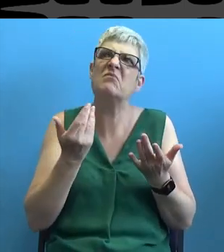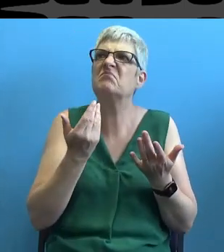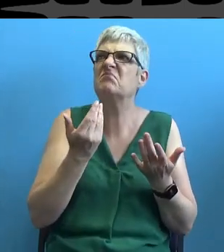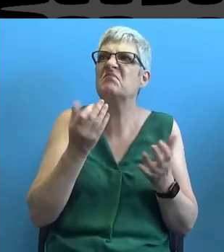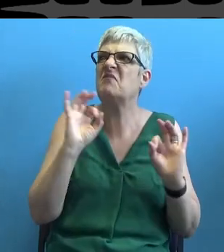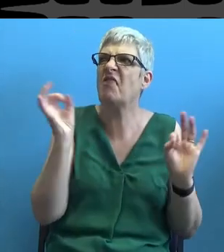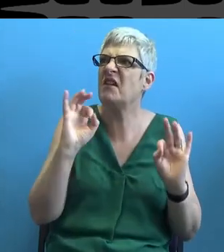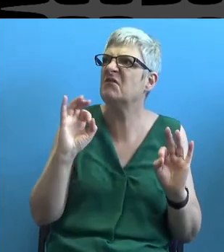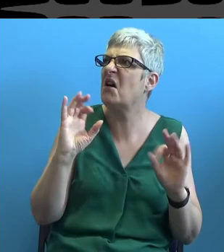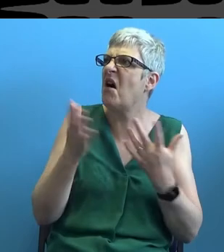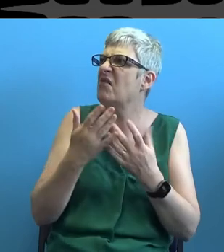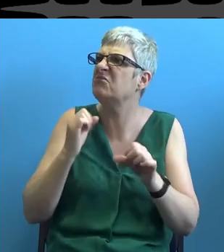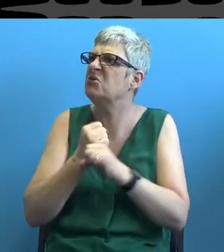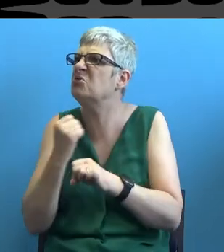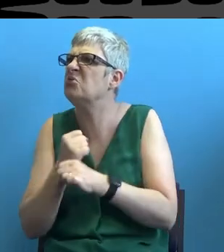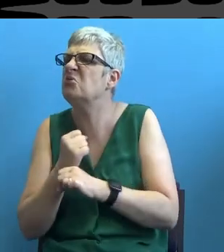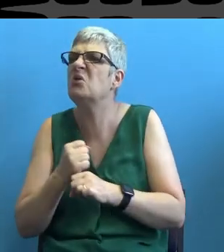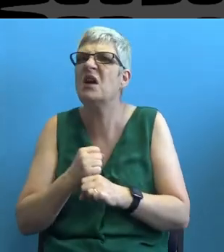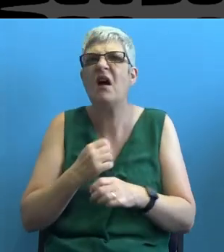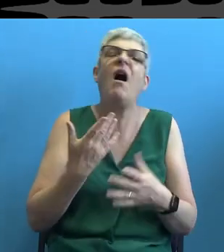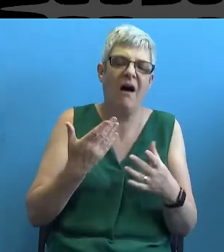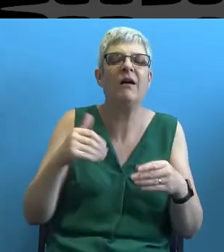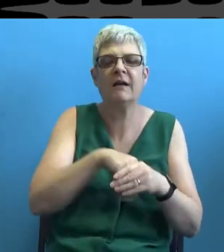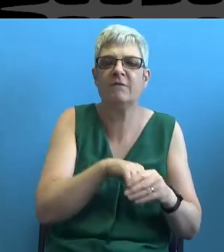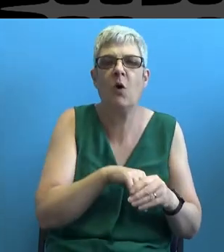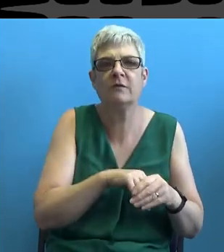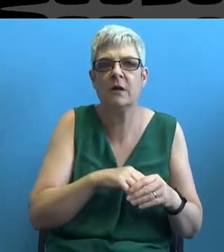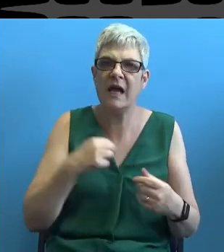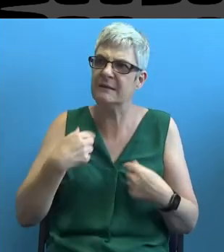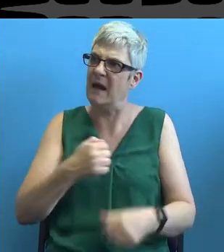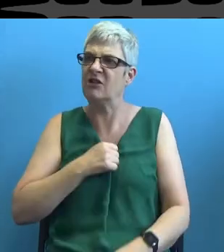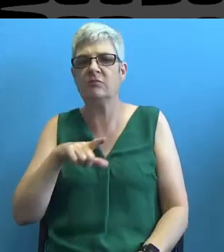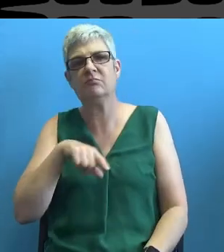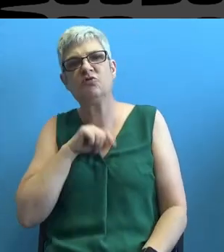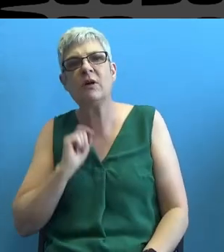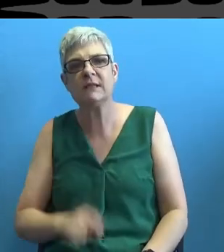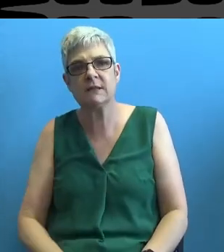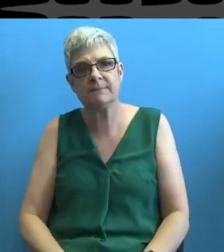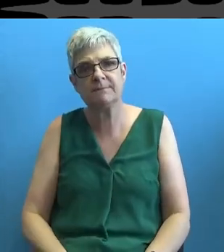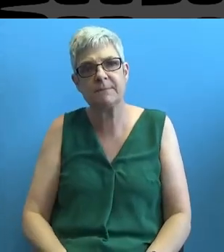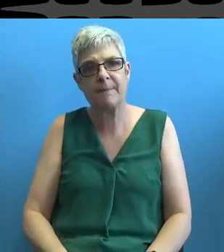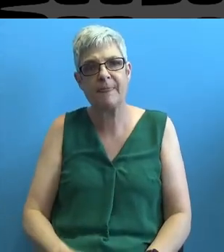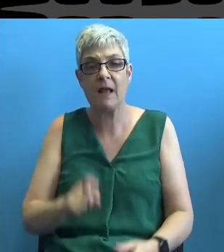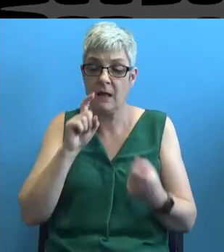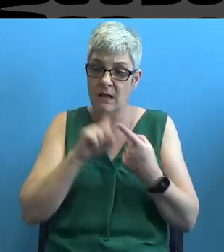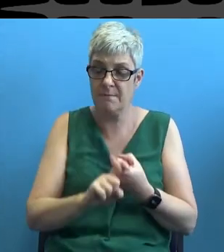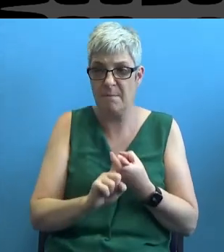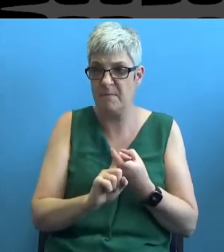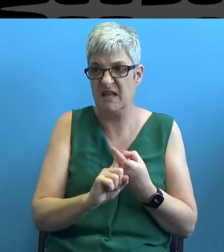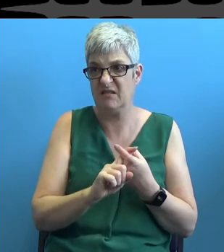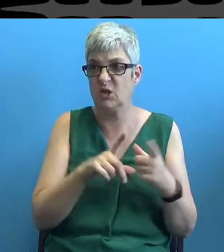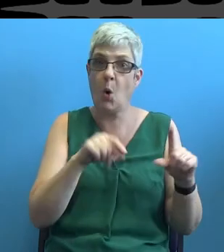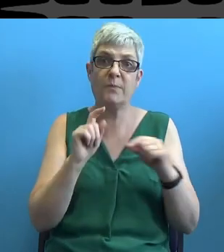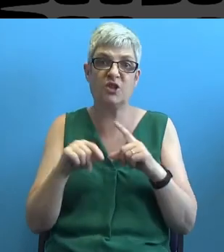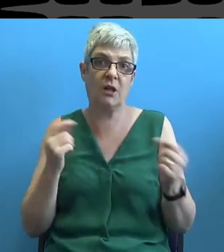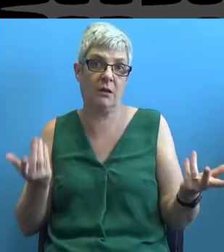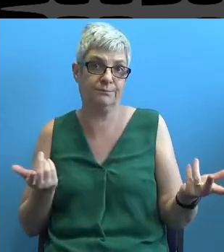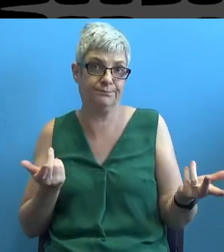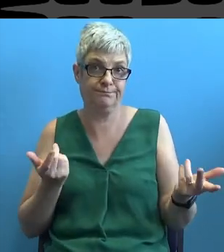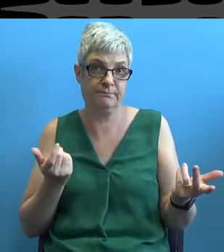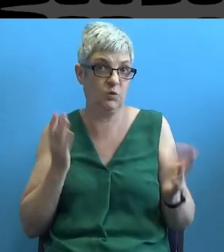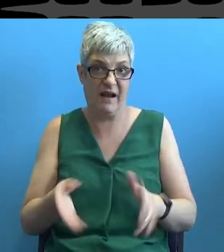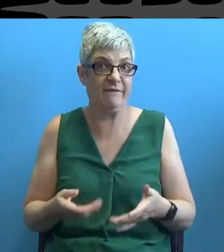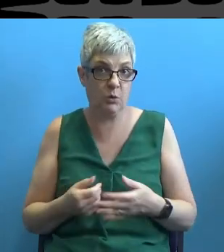nothing else to do. It's my choice. Commitment's an option.